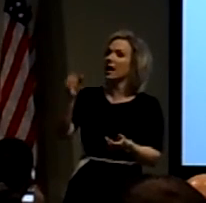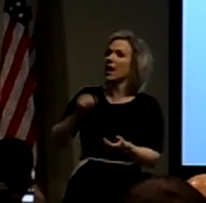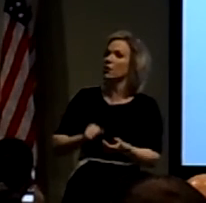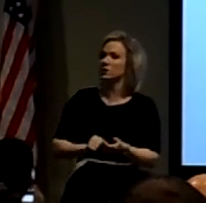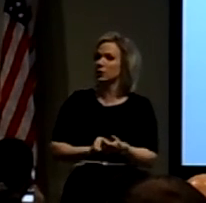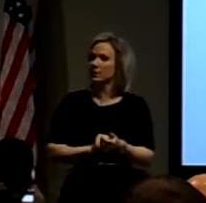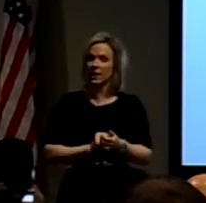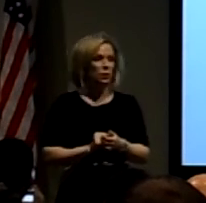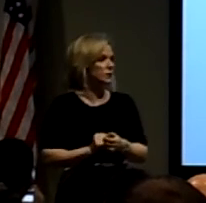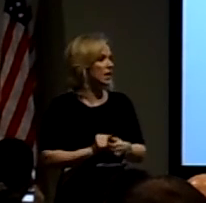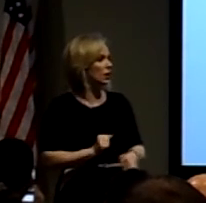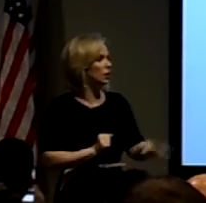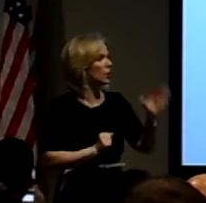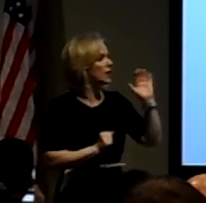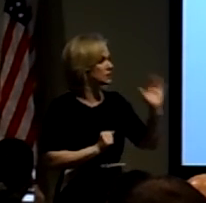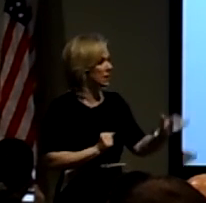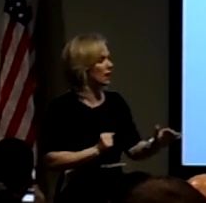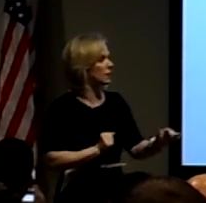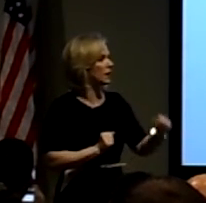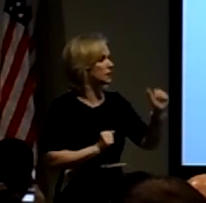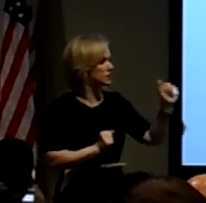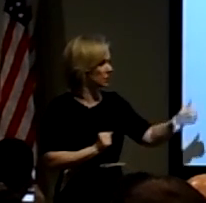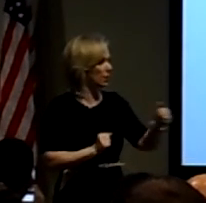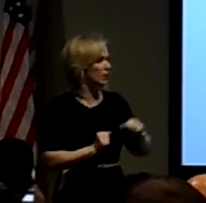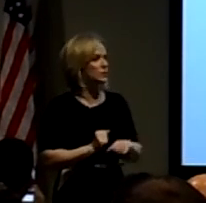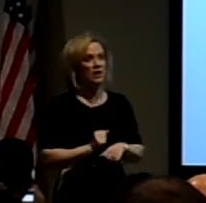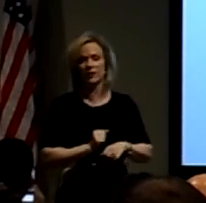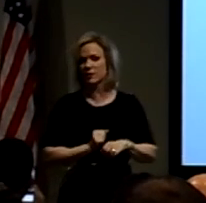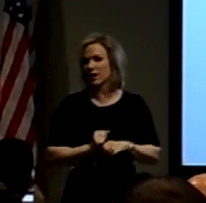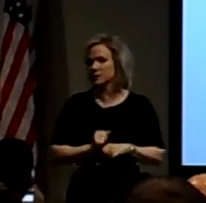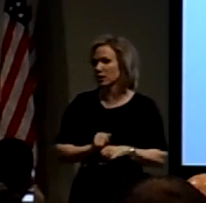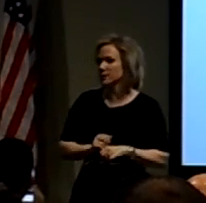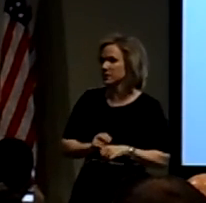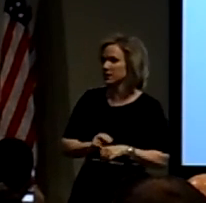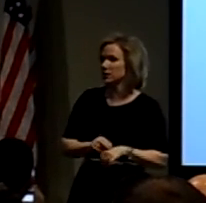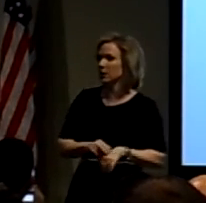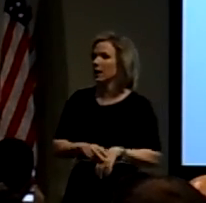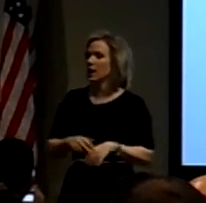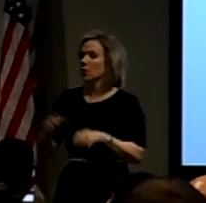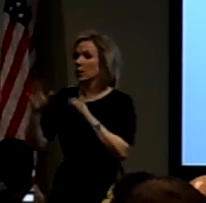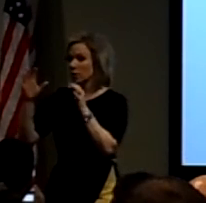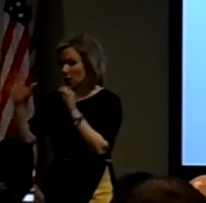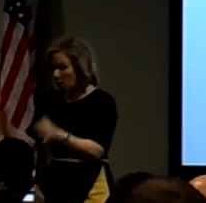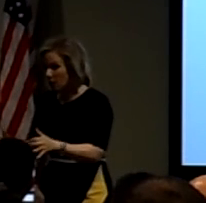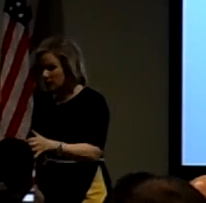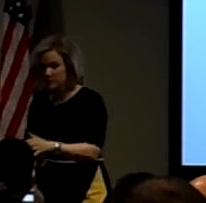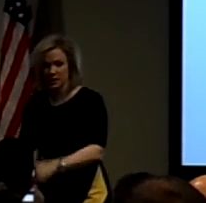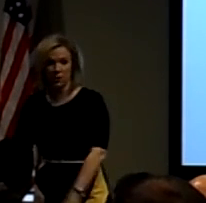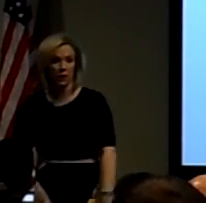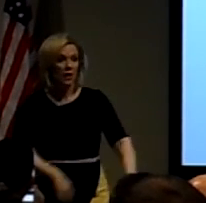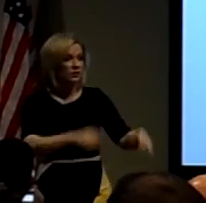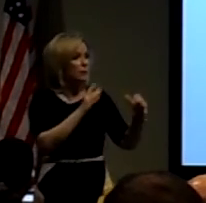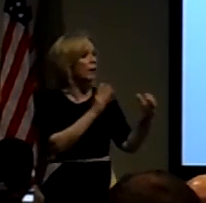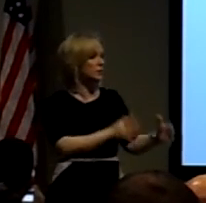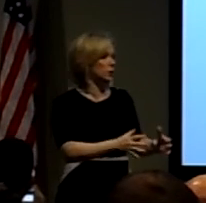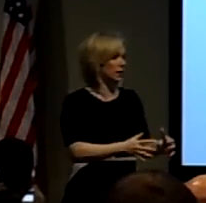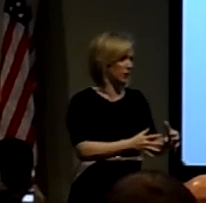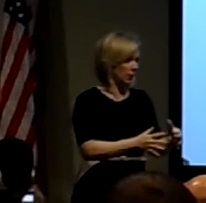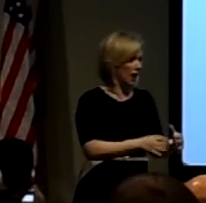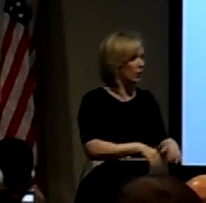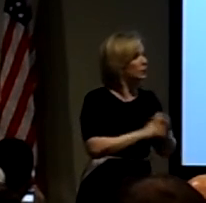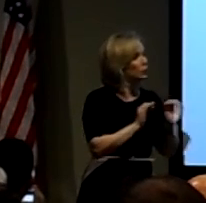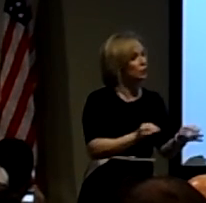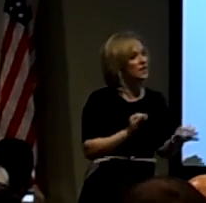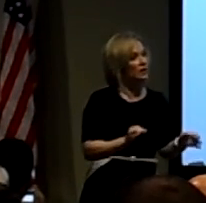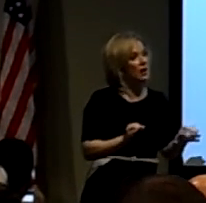street, now our trip planner will tell you, stay on the bus to the Route 7 at the next transit center. What your car gives you, the bus